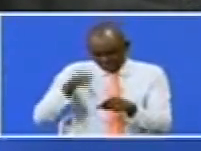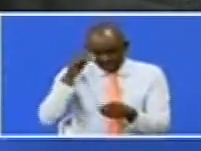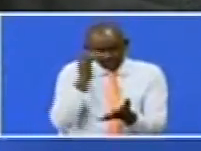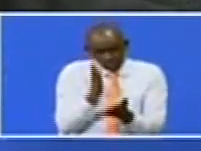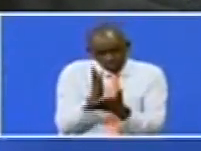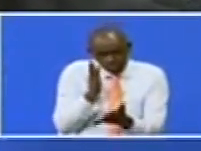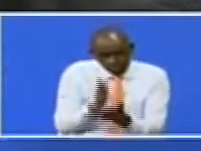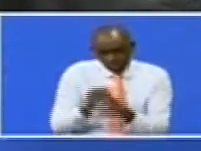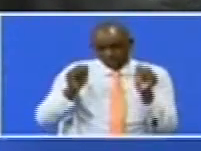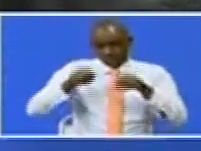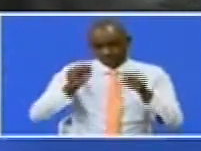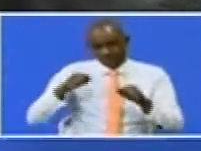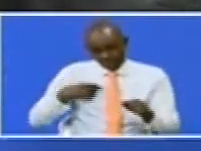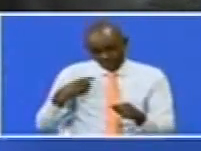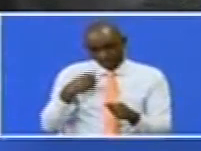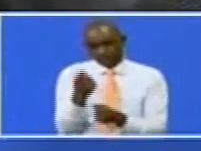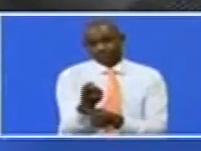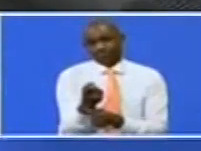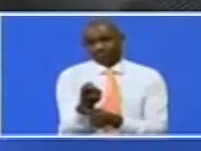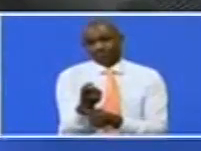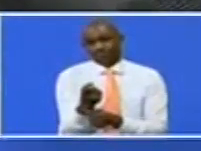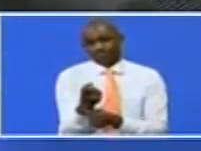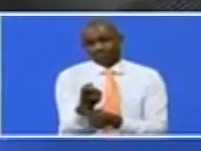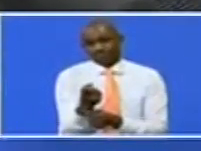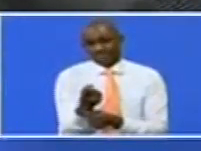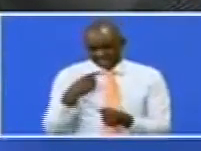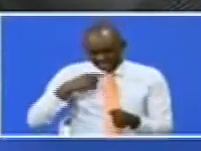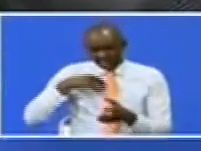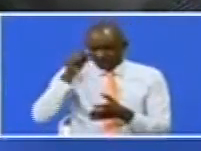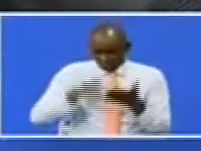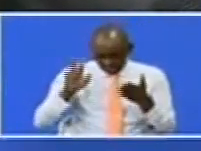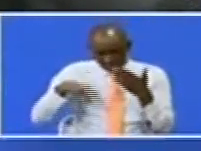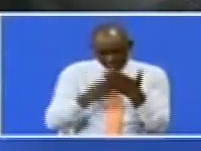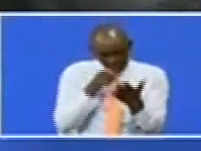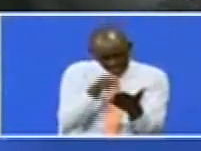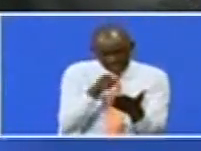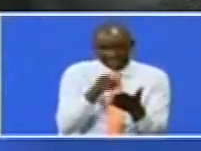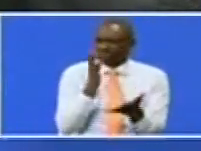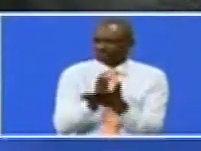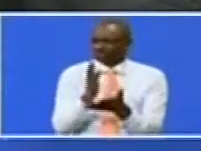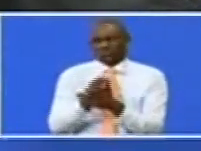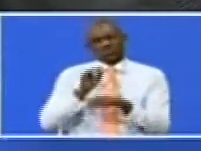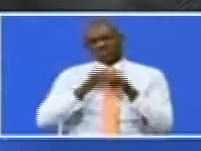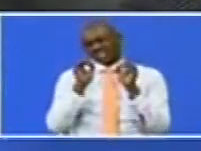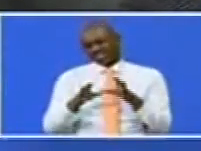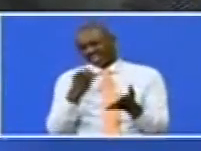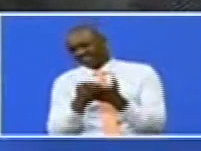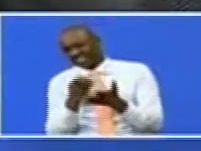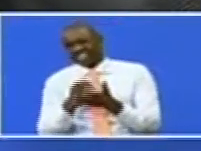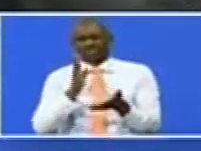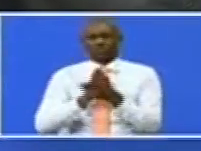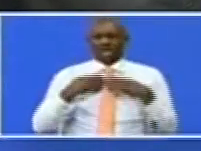existence of possibility of bias. It is our finding that the application lacks merit, as there is no evidence